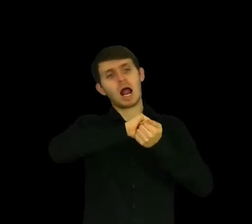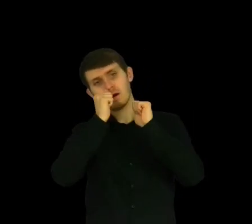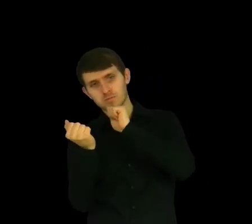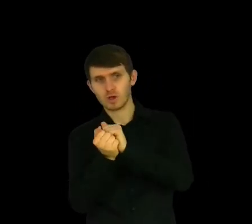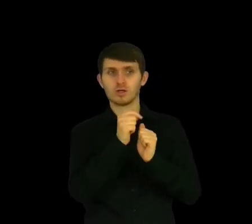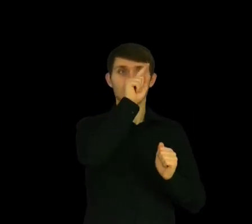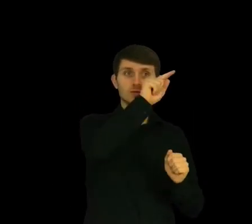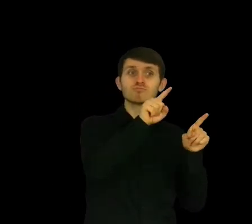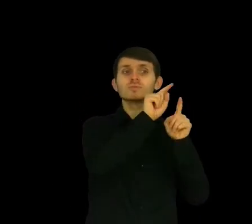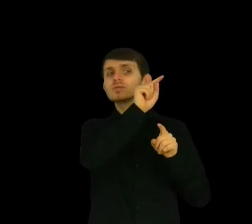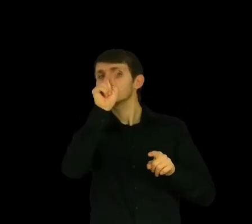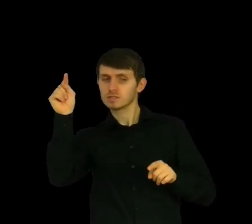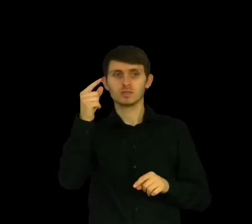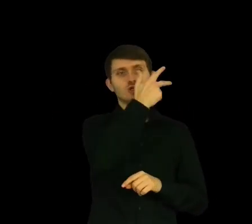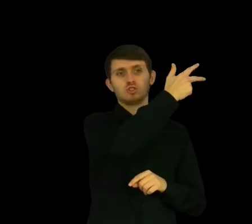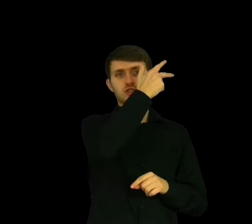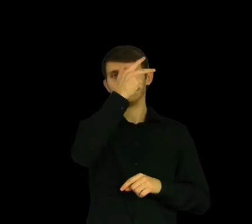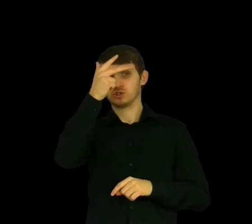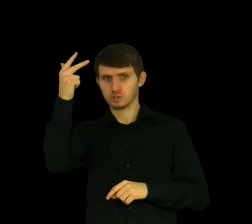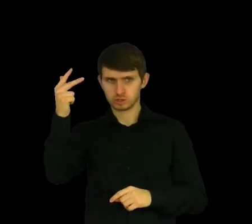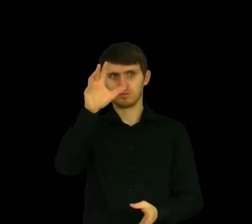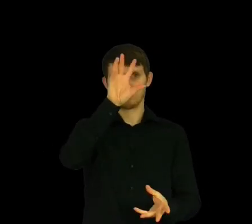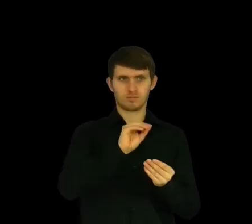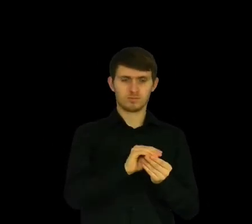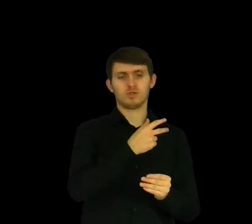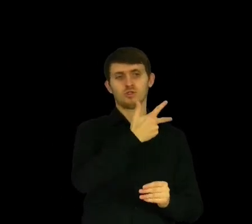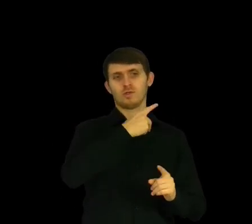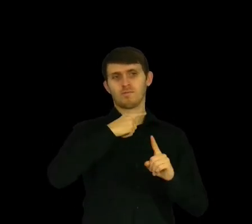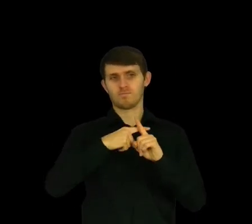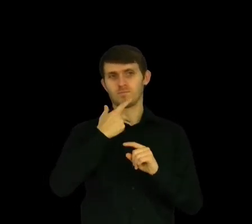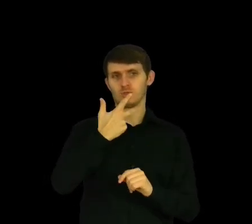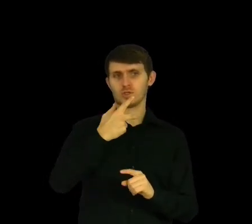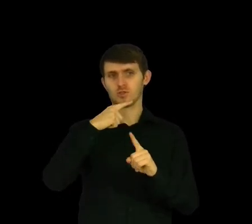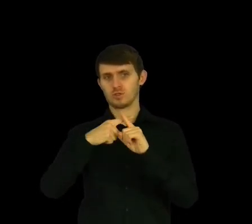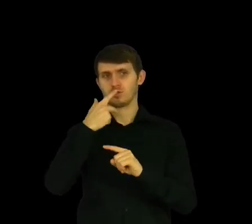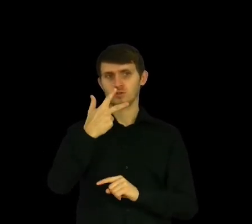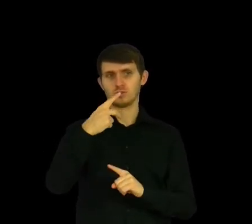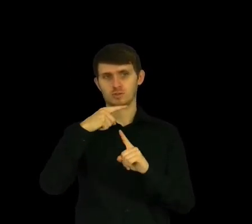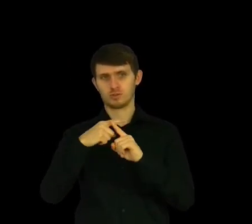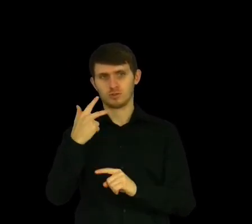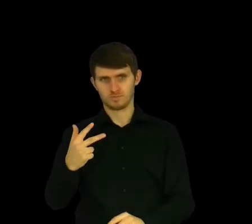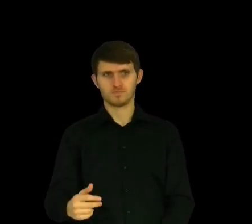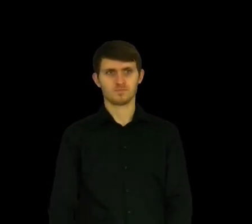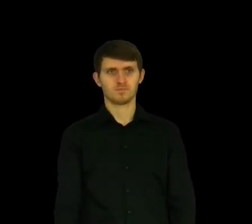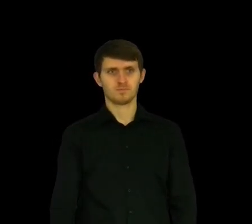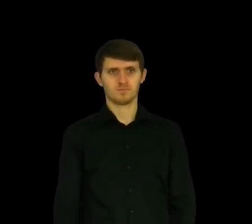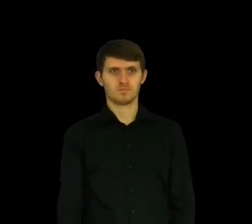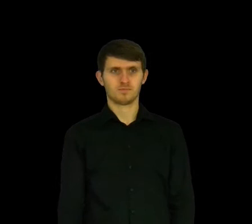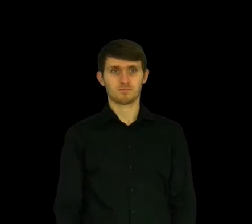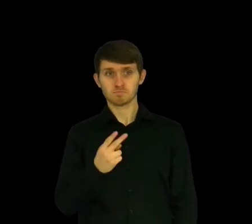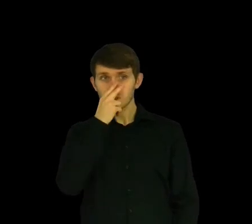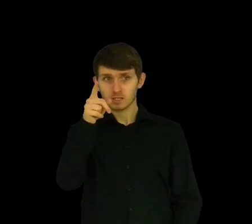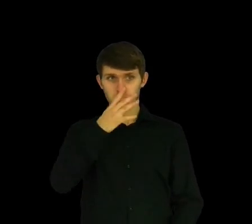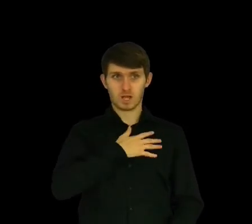which is the same thing as three plus three plus three plus three. Three plus three plus three